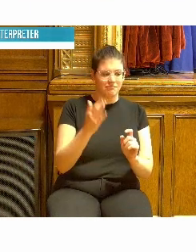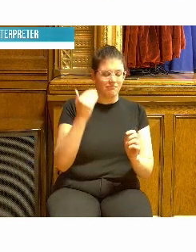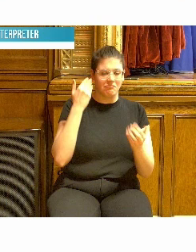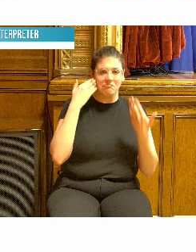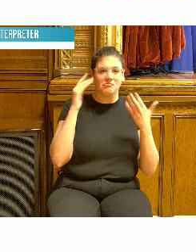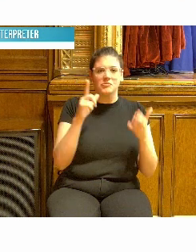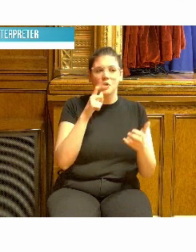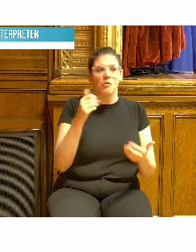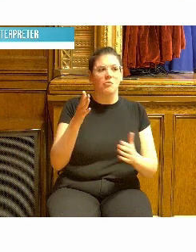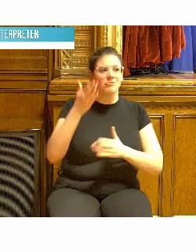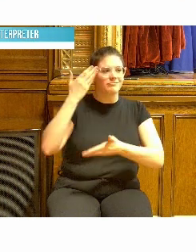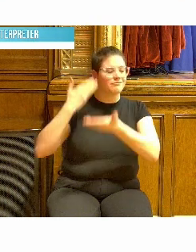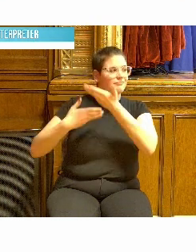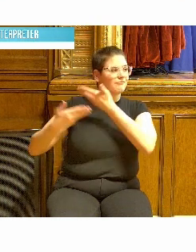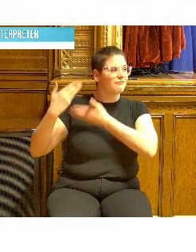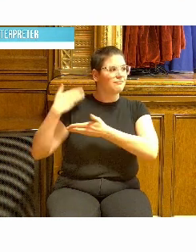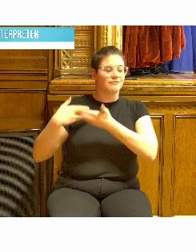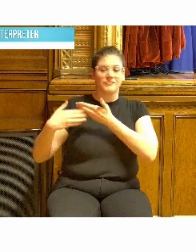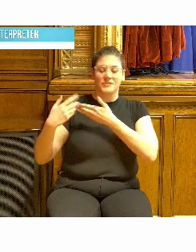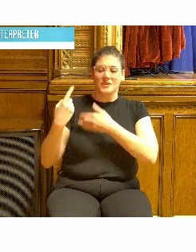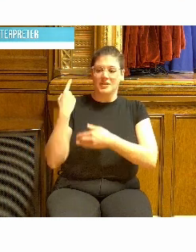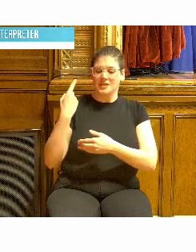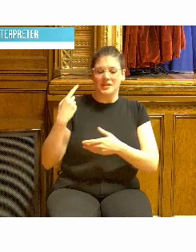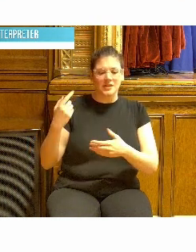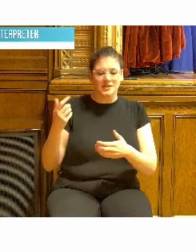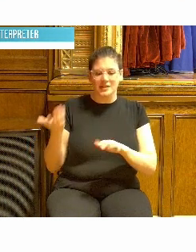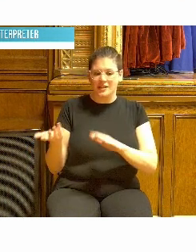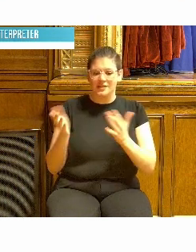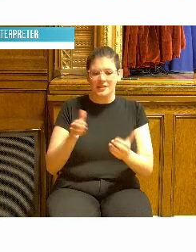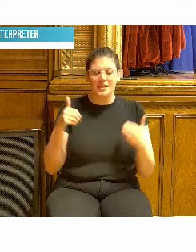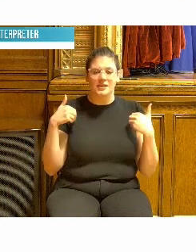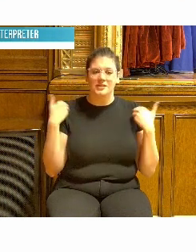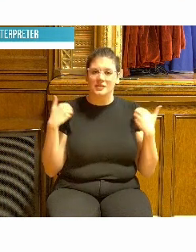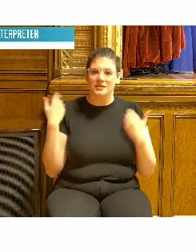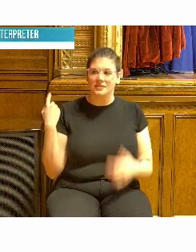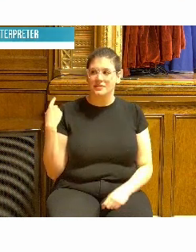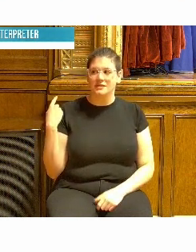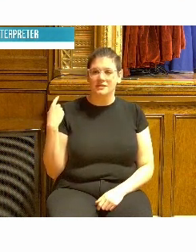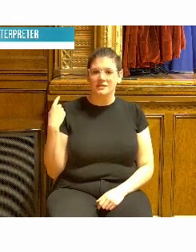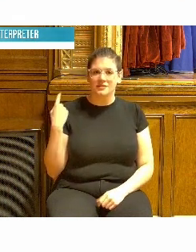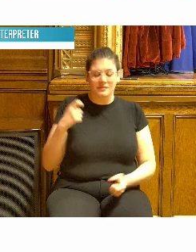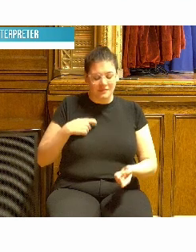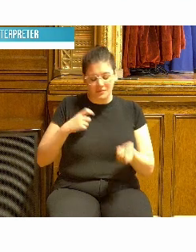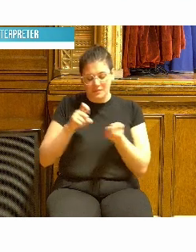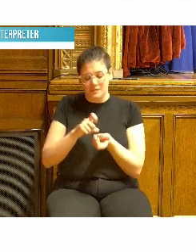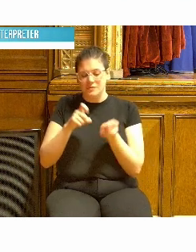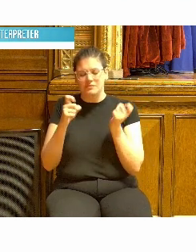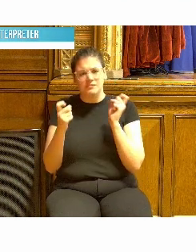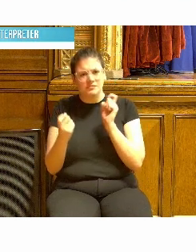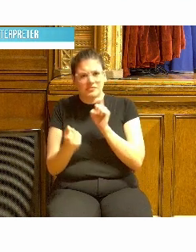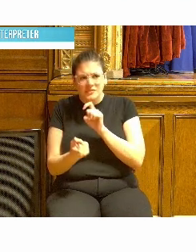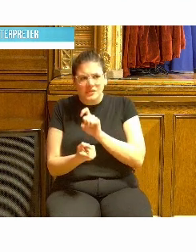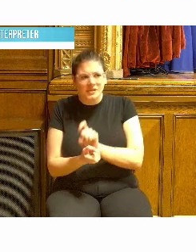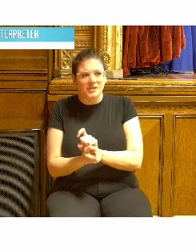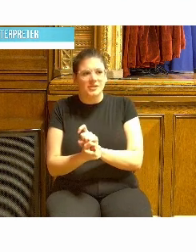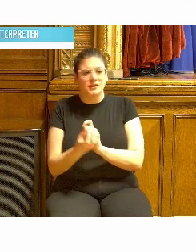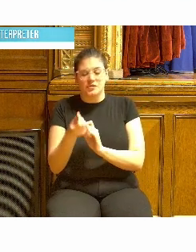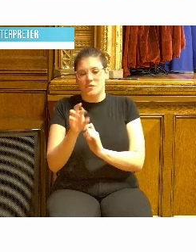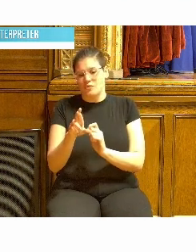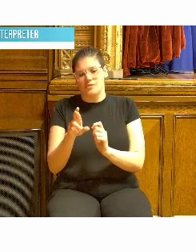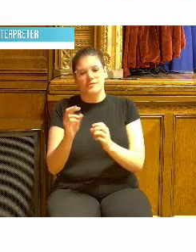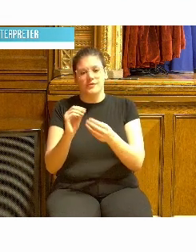elders, because they died very young? Will it change or